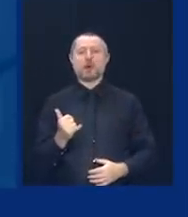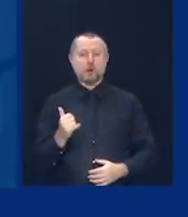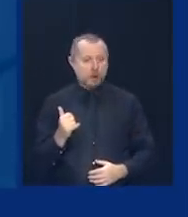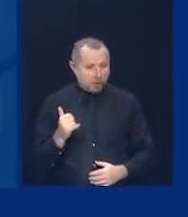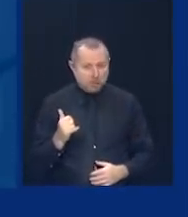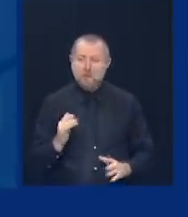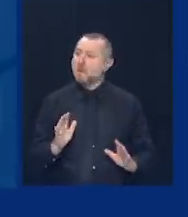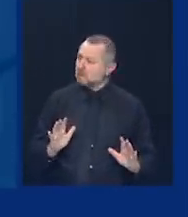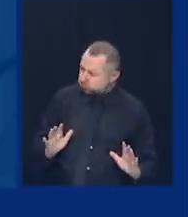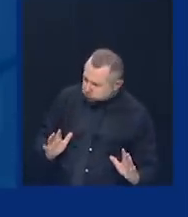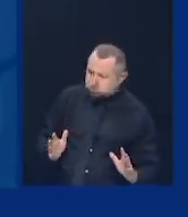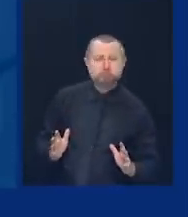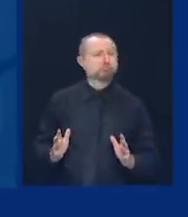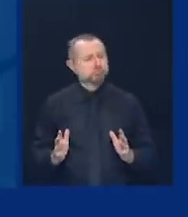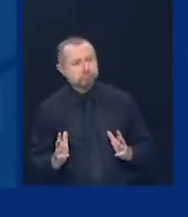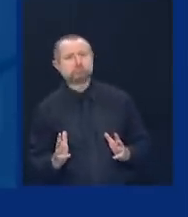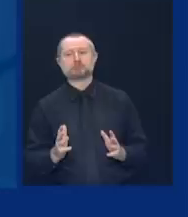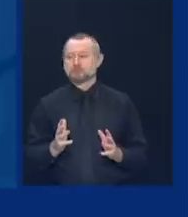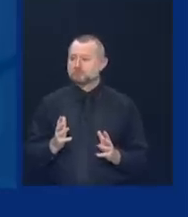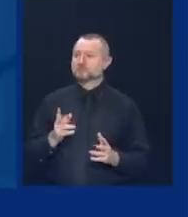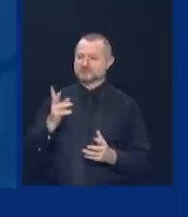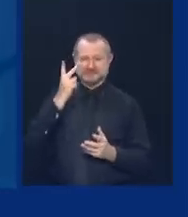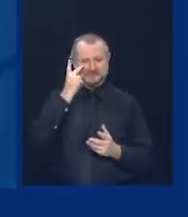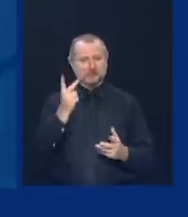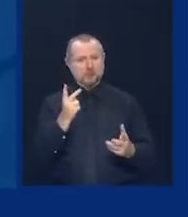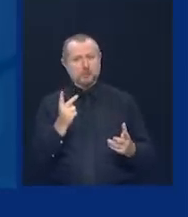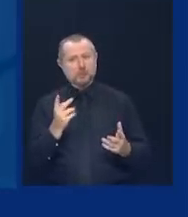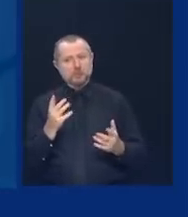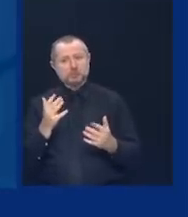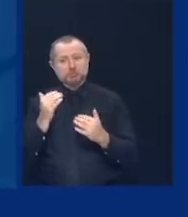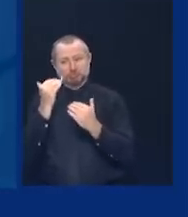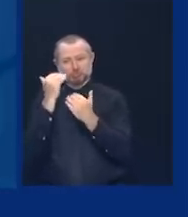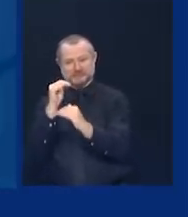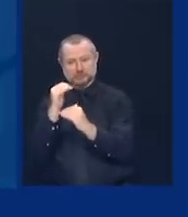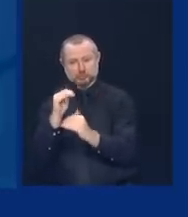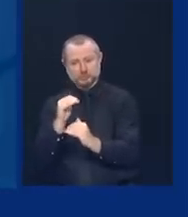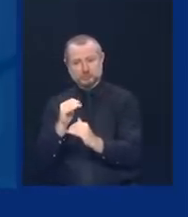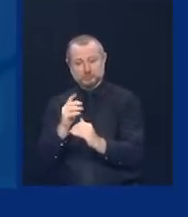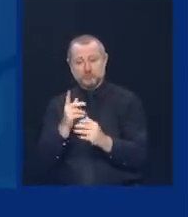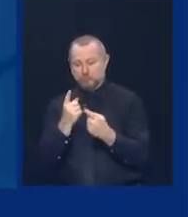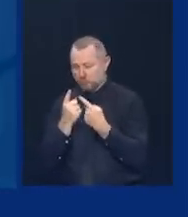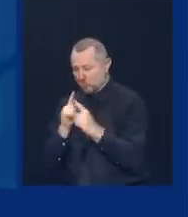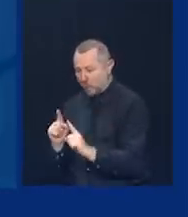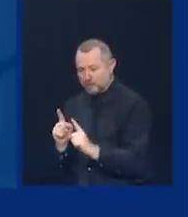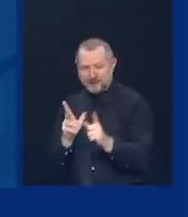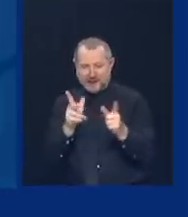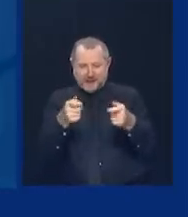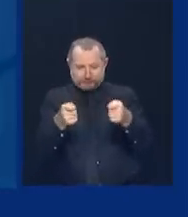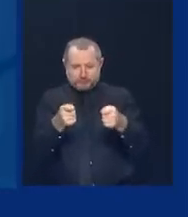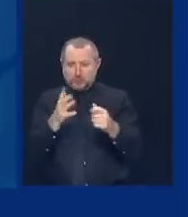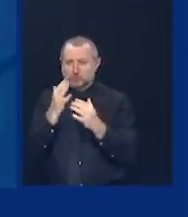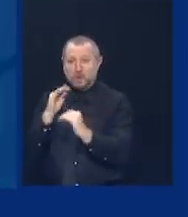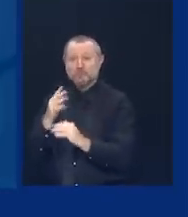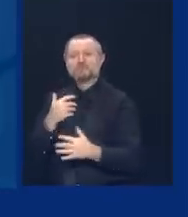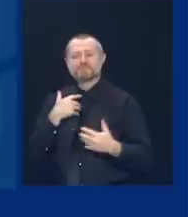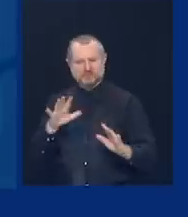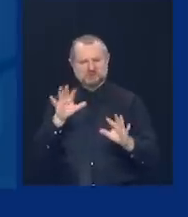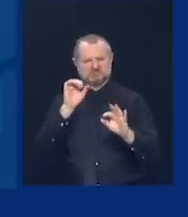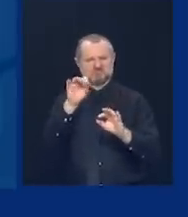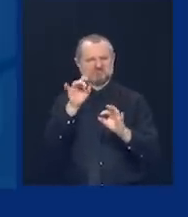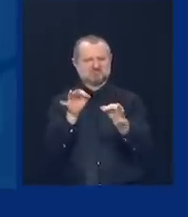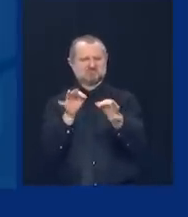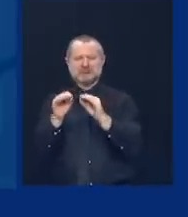So, the restrictions work. And just to make it very simple, if you